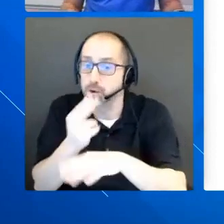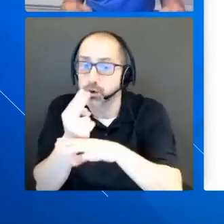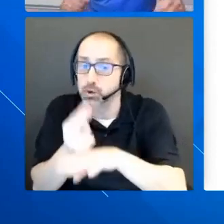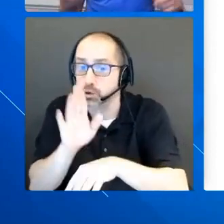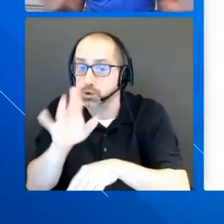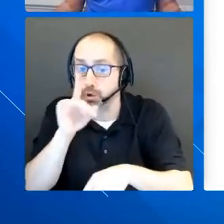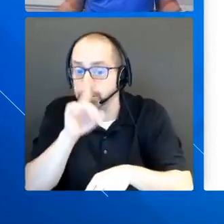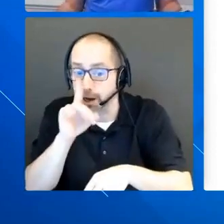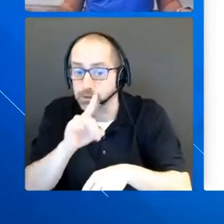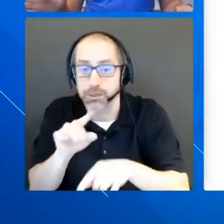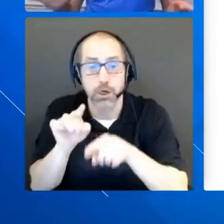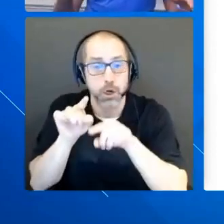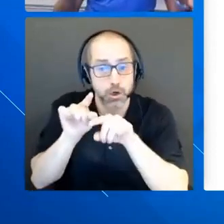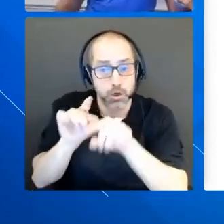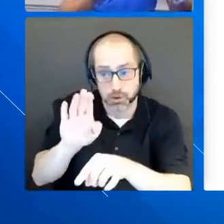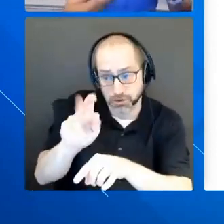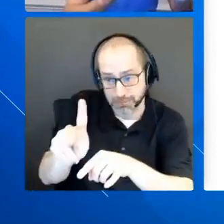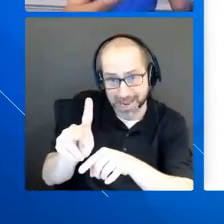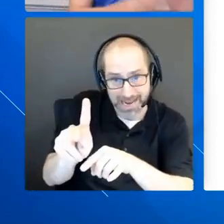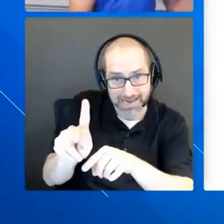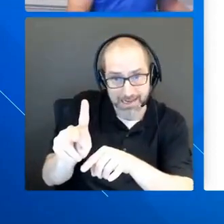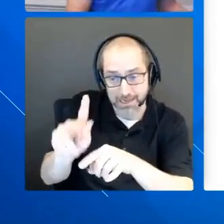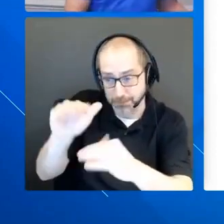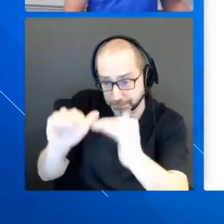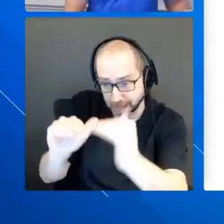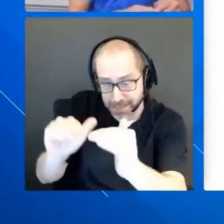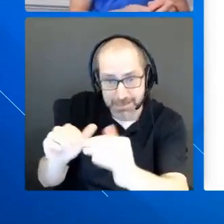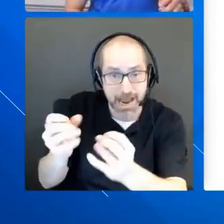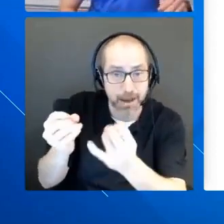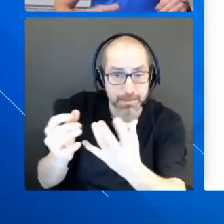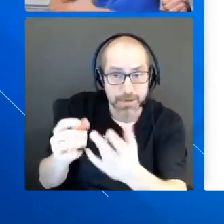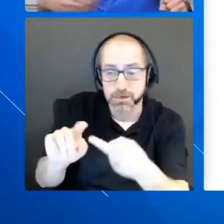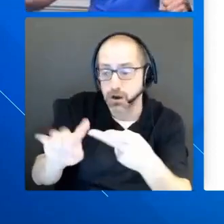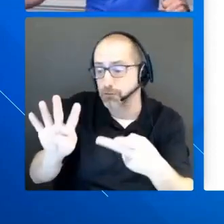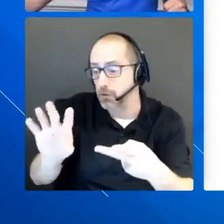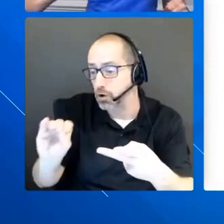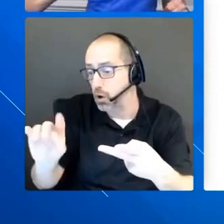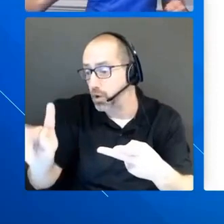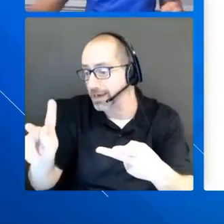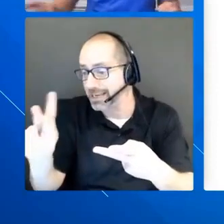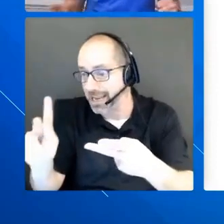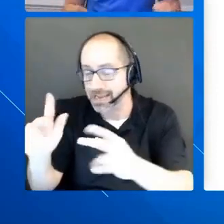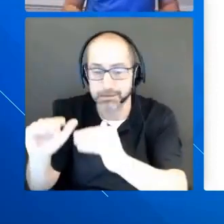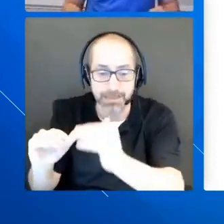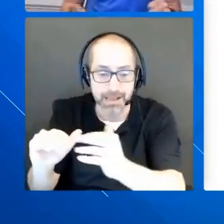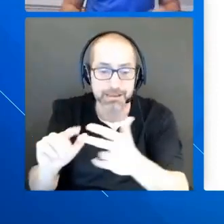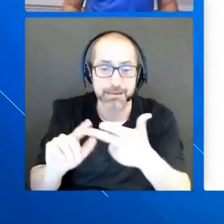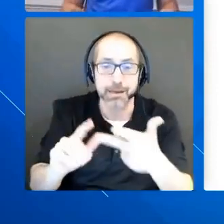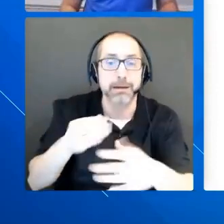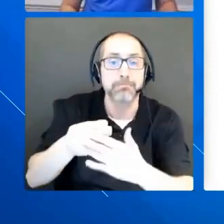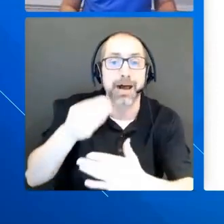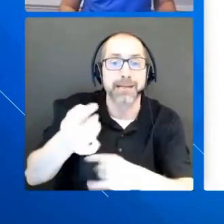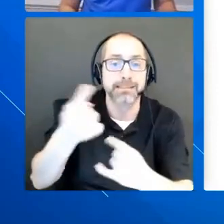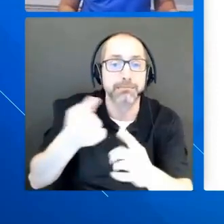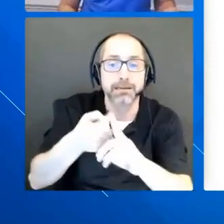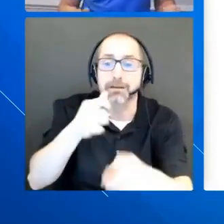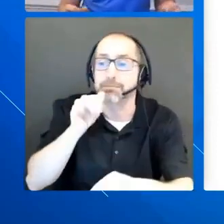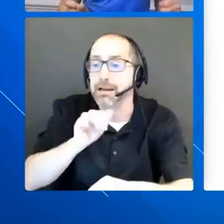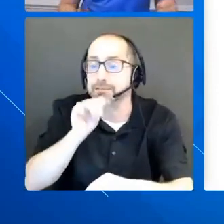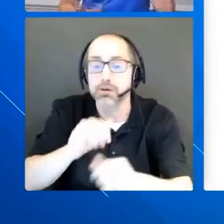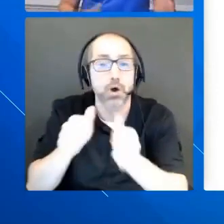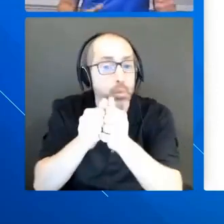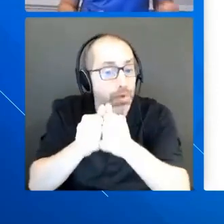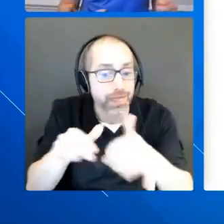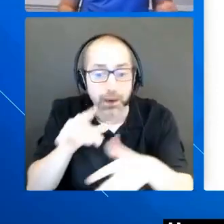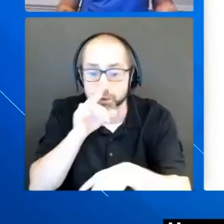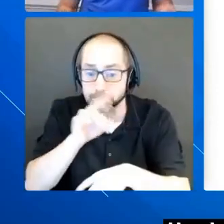to your bank, check your bank balance, check your 401k balance, buy something from Amazon, try it without the mouse.